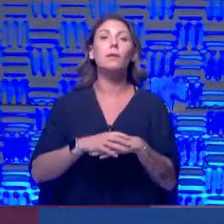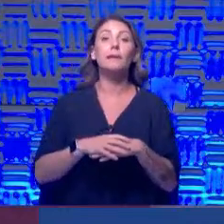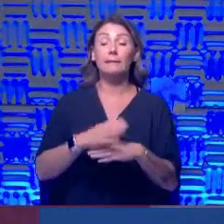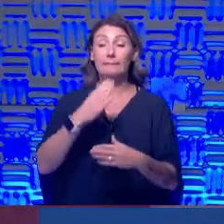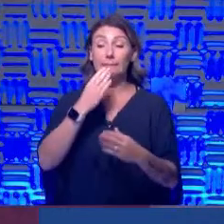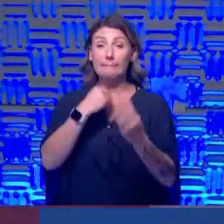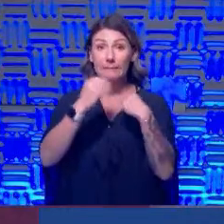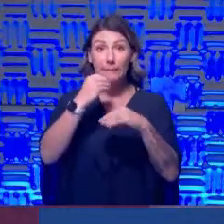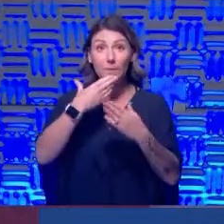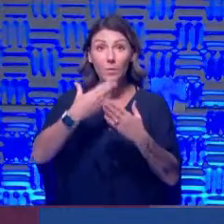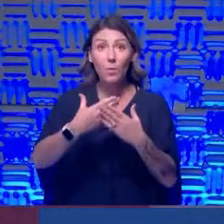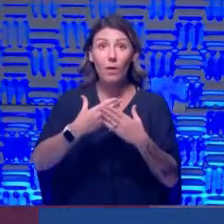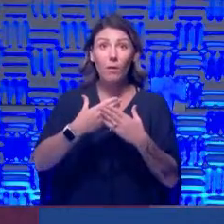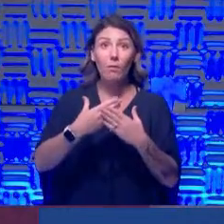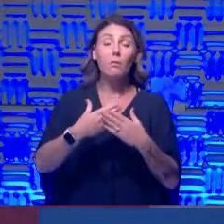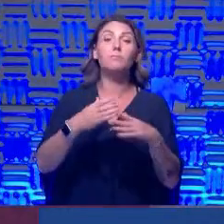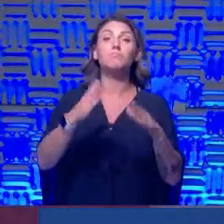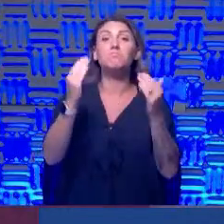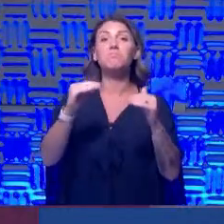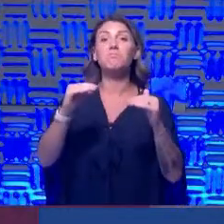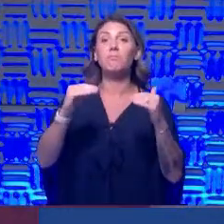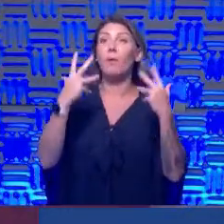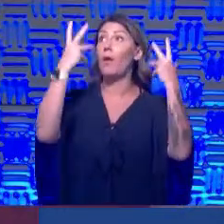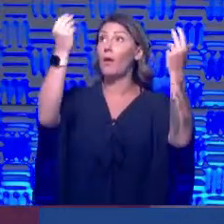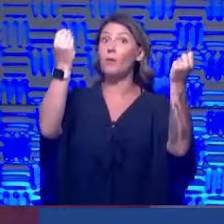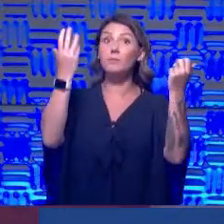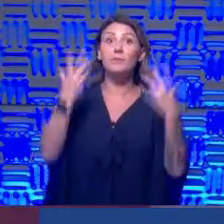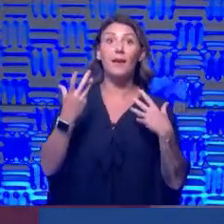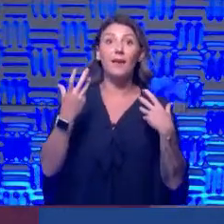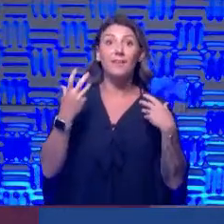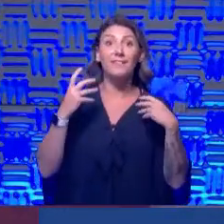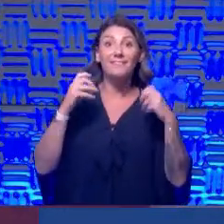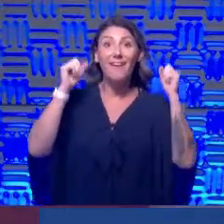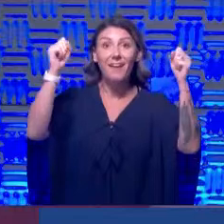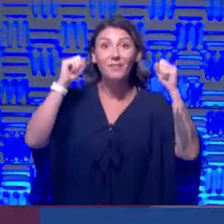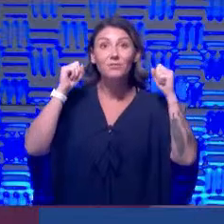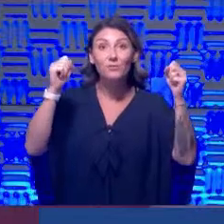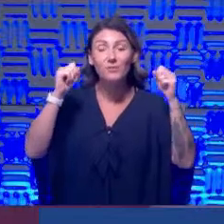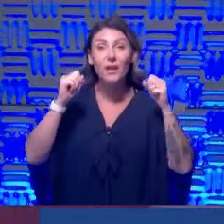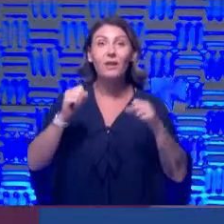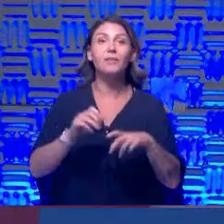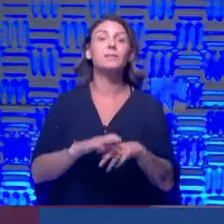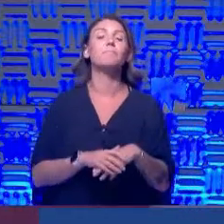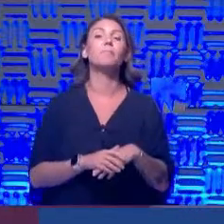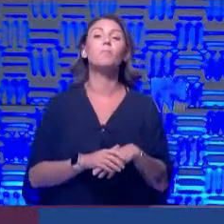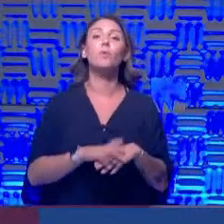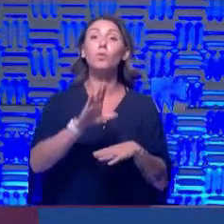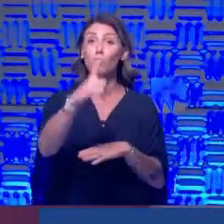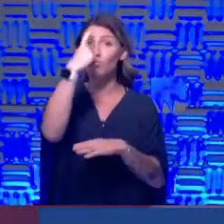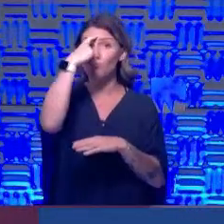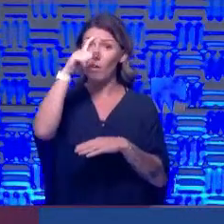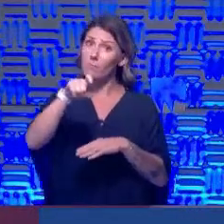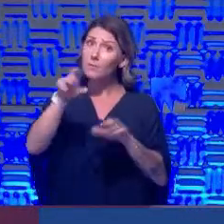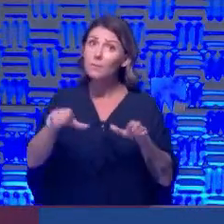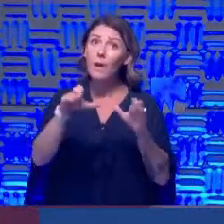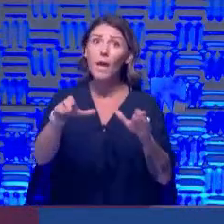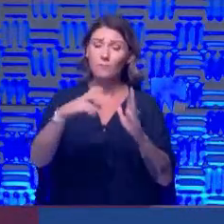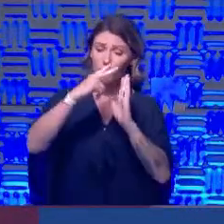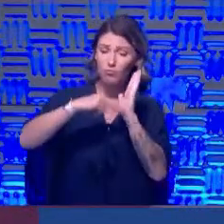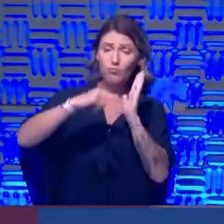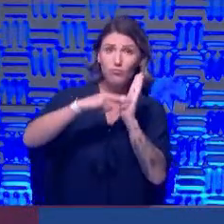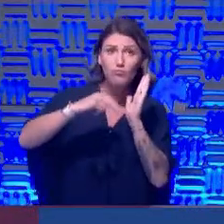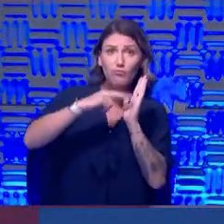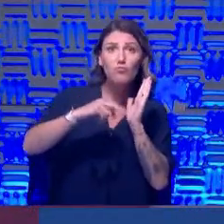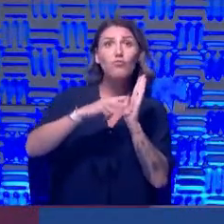exercise, get outside and exercise. And then keep your brain active. So read, socialize, use technology to reach